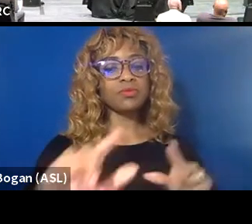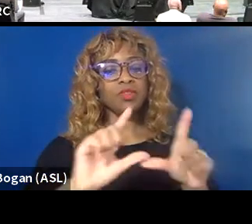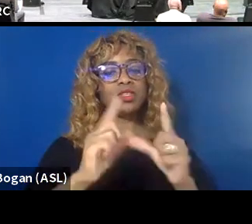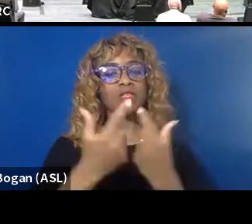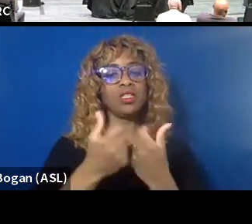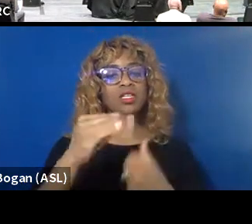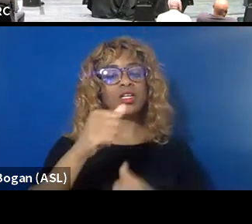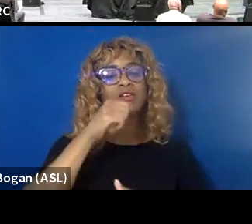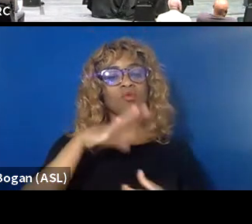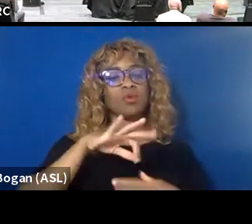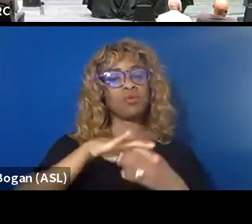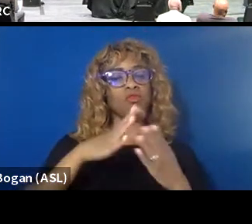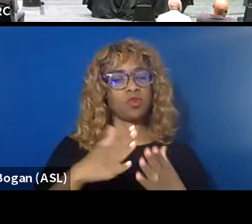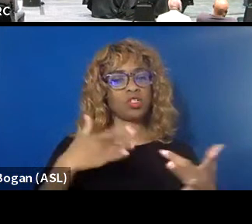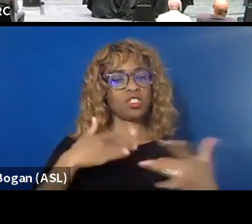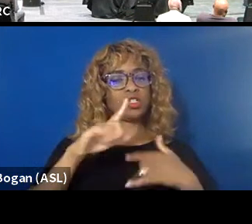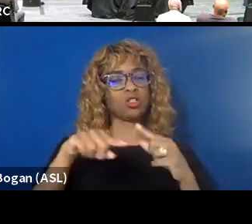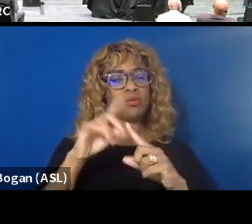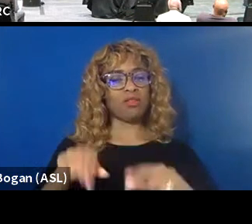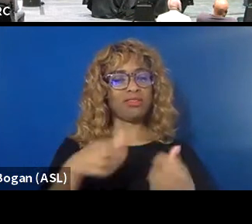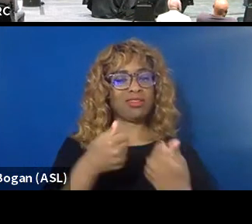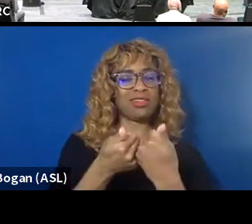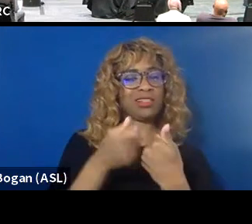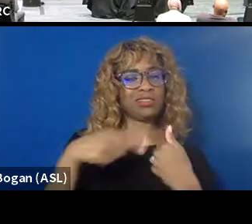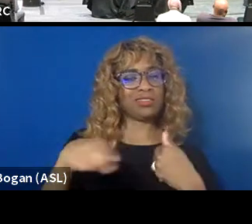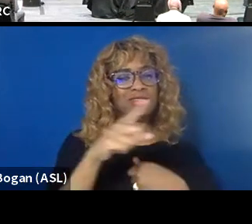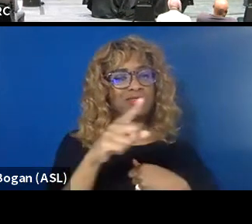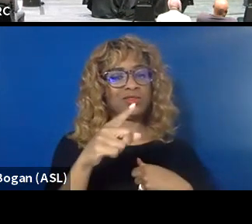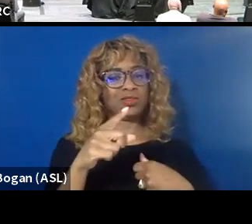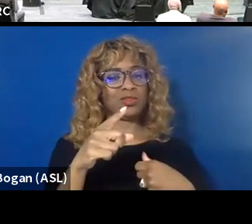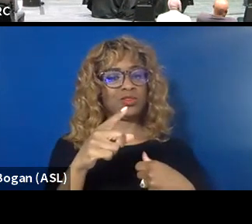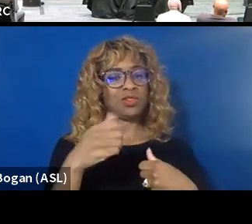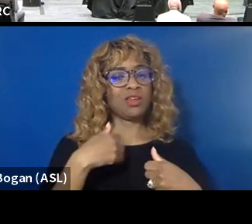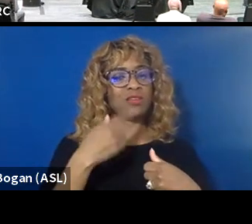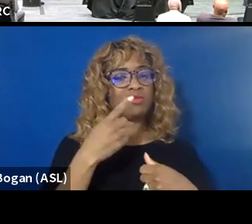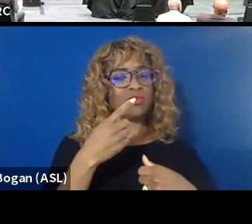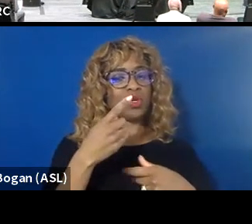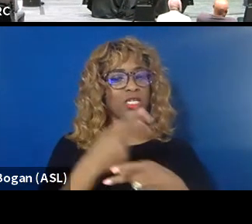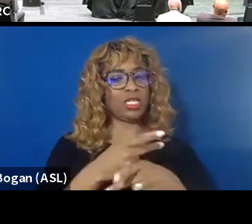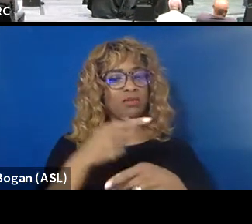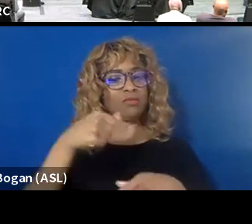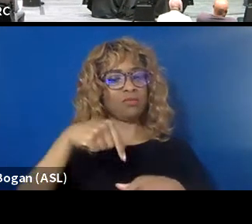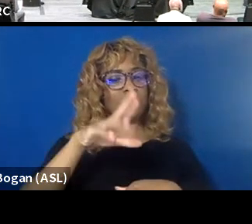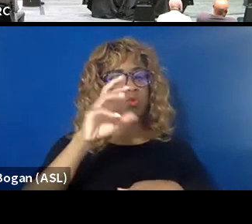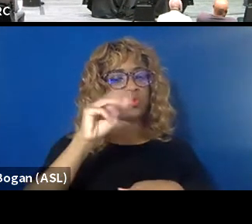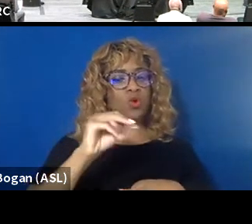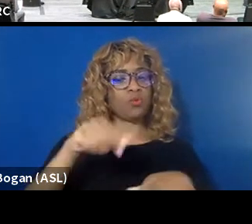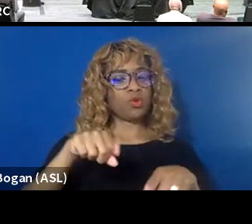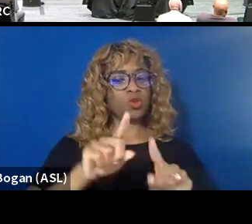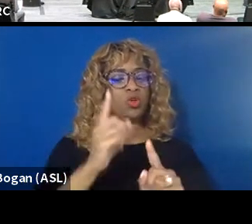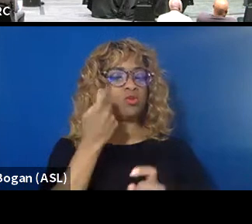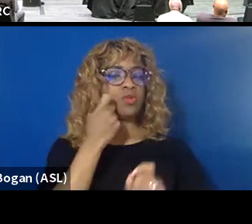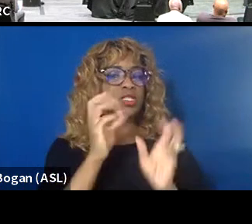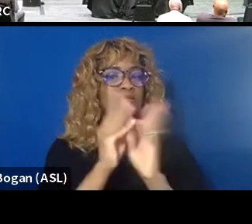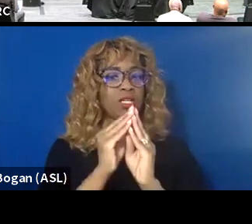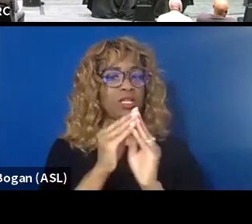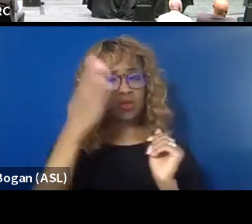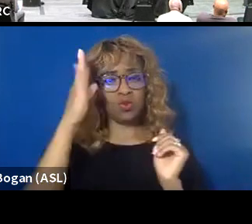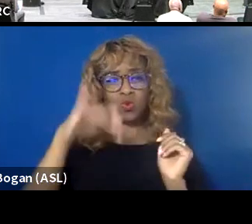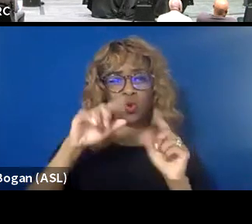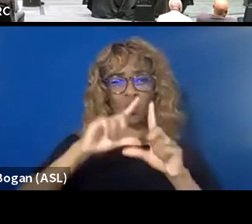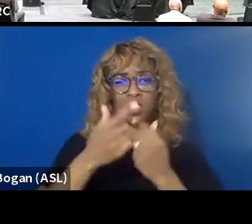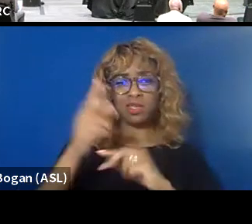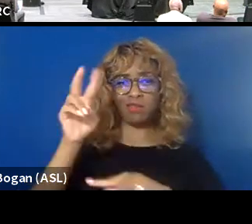concerned about the challenges the commission faced in keeping a quorum during their recent meetings. As you know, the League has been observing